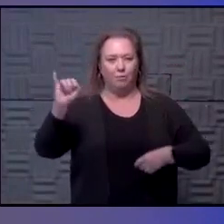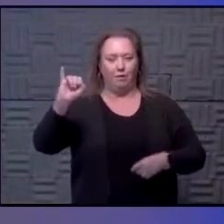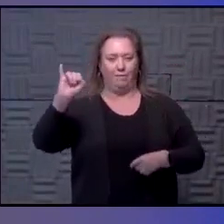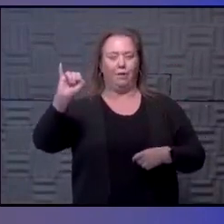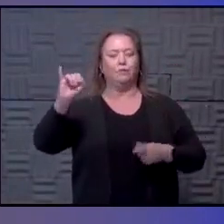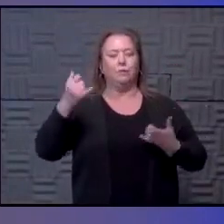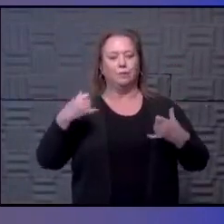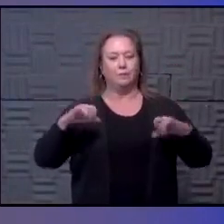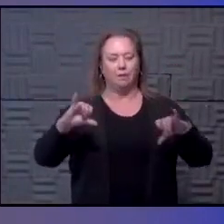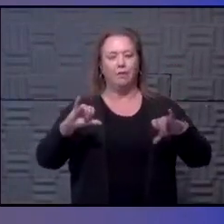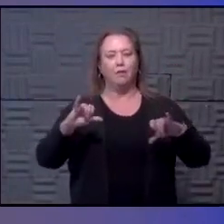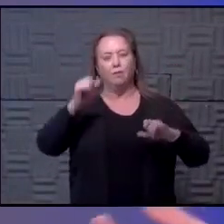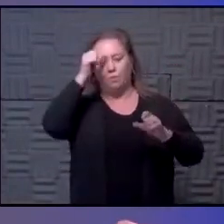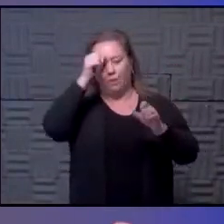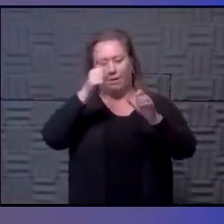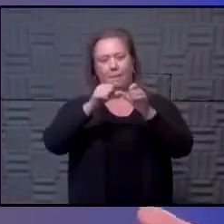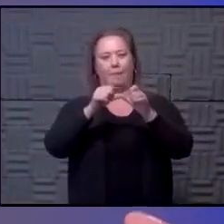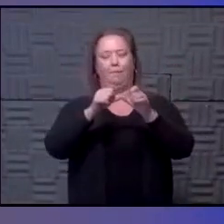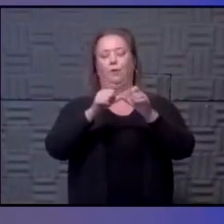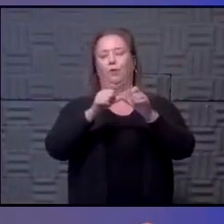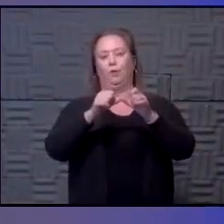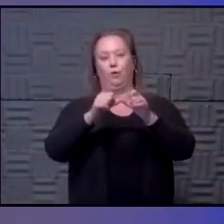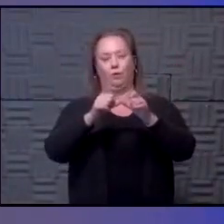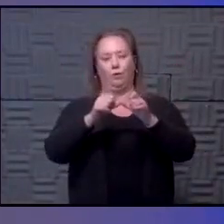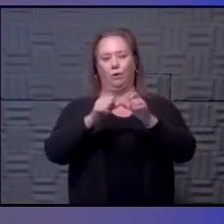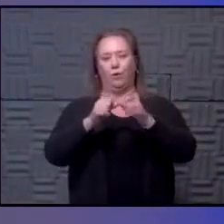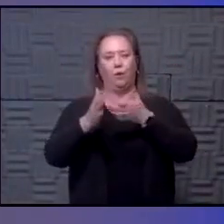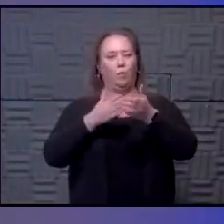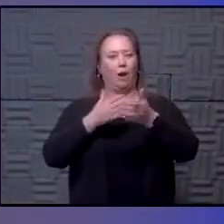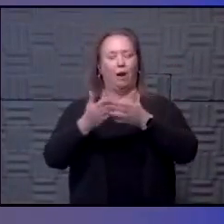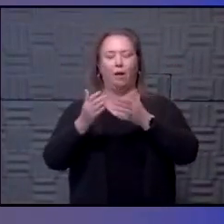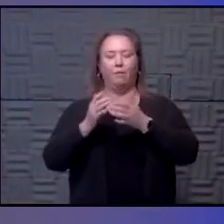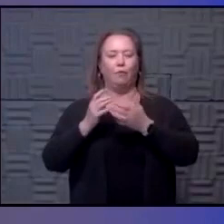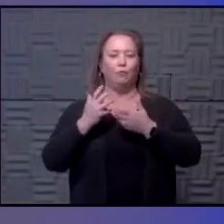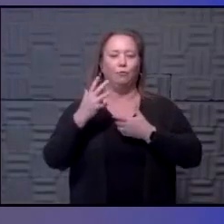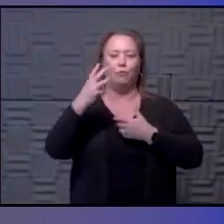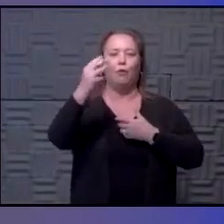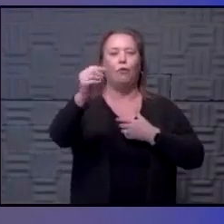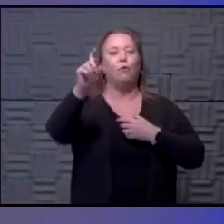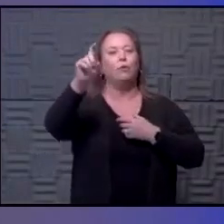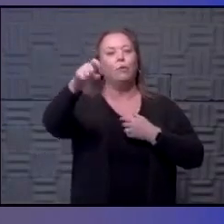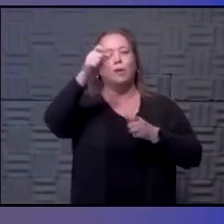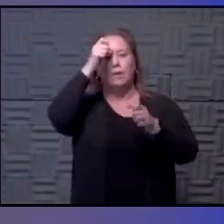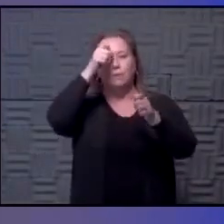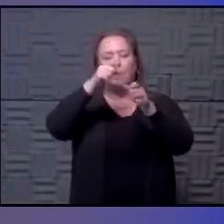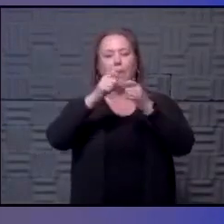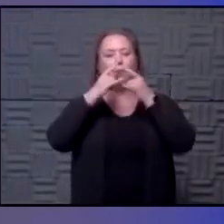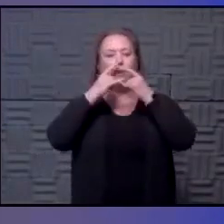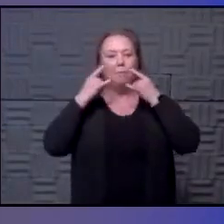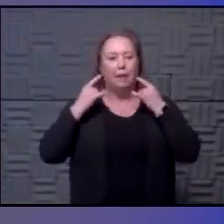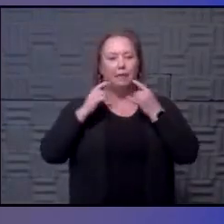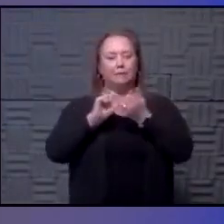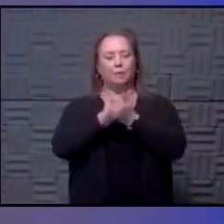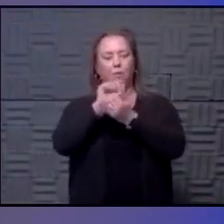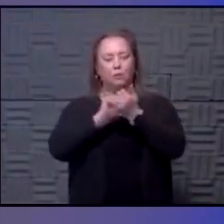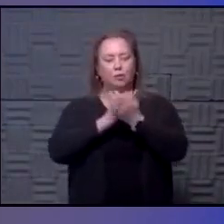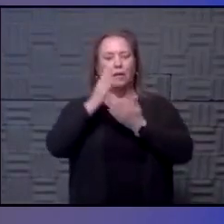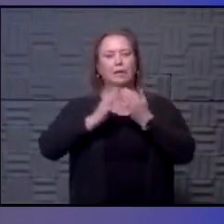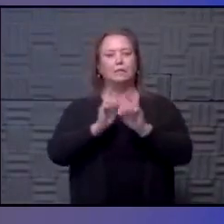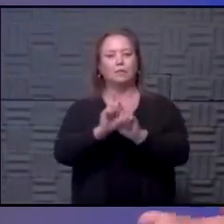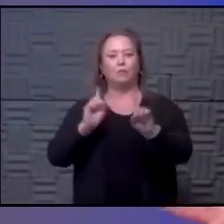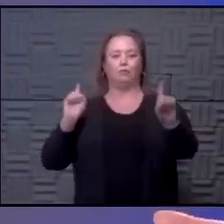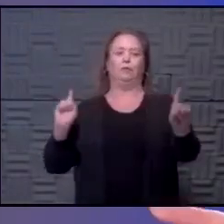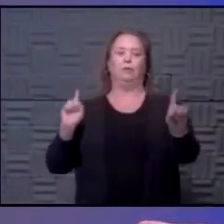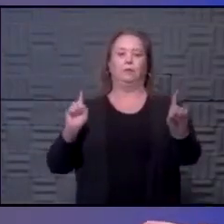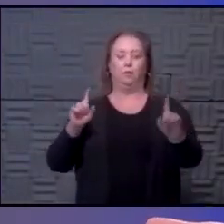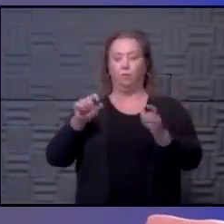principles, you always say this, they follow you wherever you go. And I think we need to continue that until we know more about,